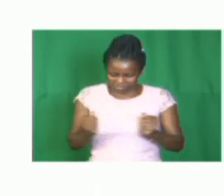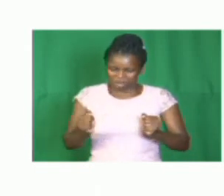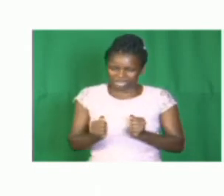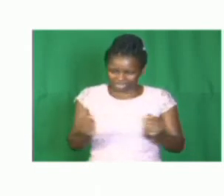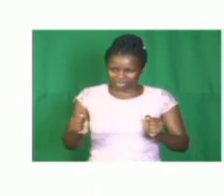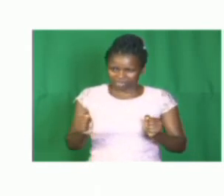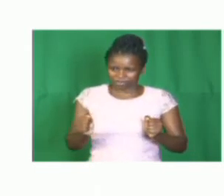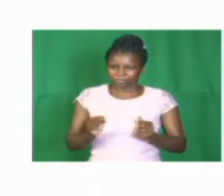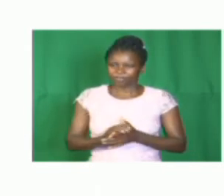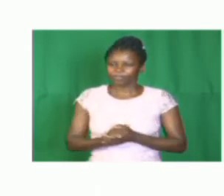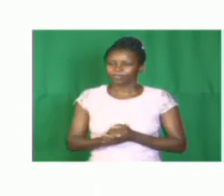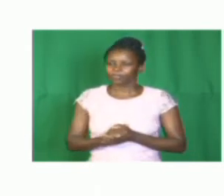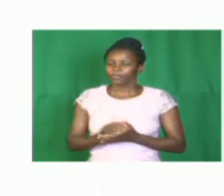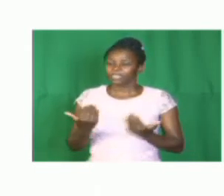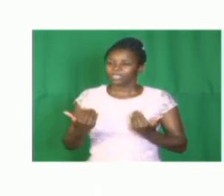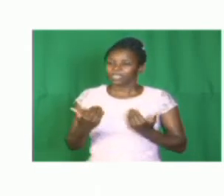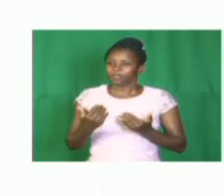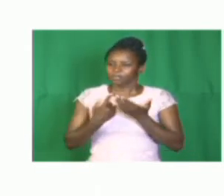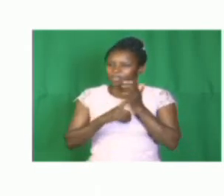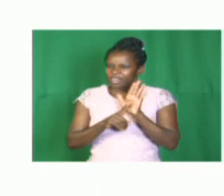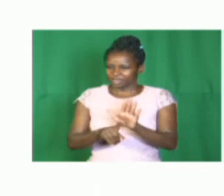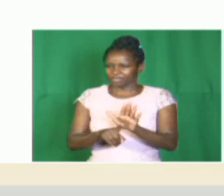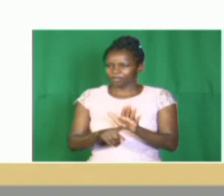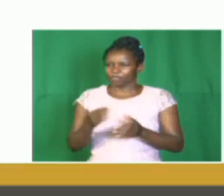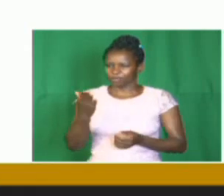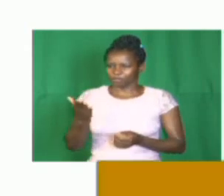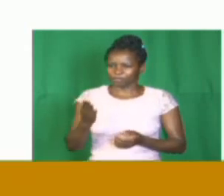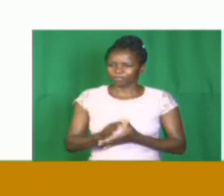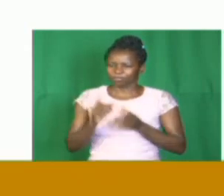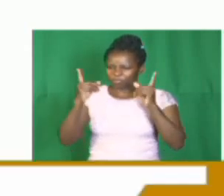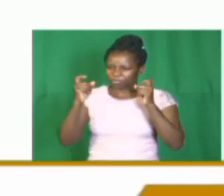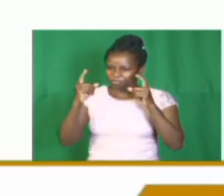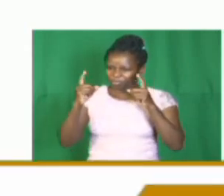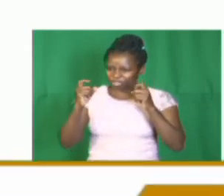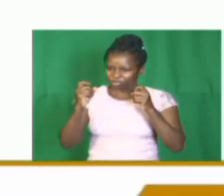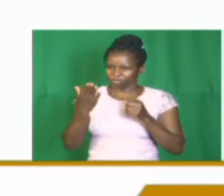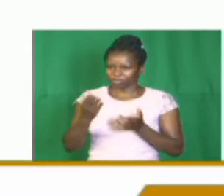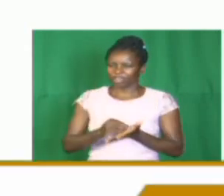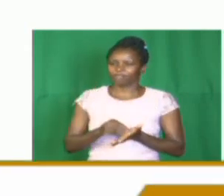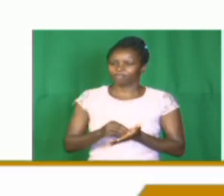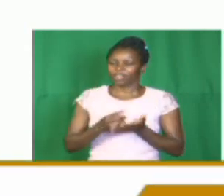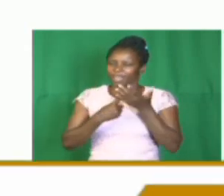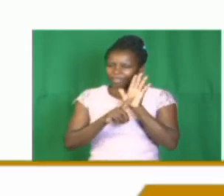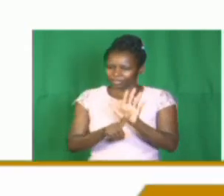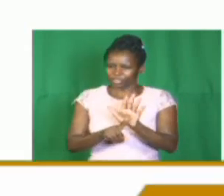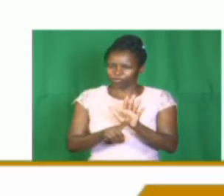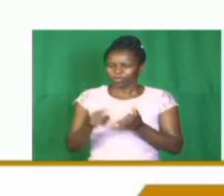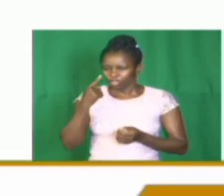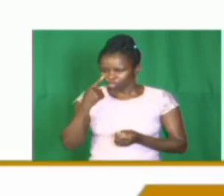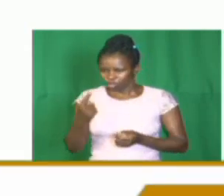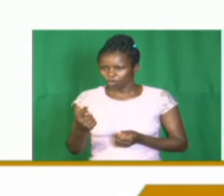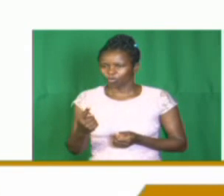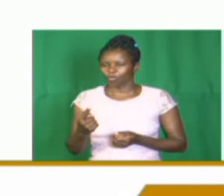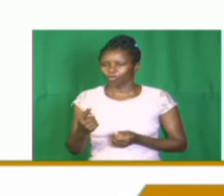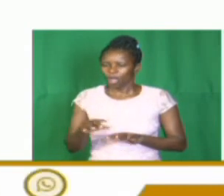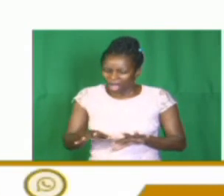a magnet. So now I have that diagram or that picture, dear Elena, which is